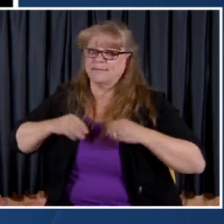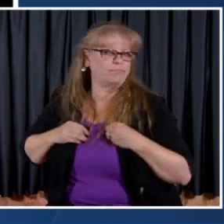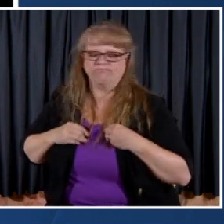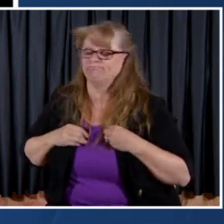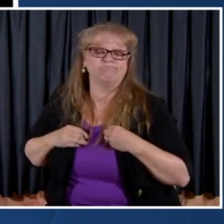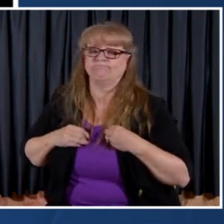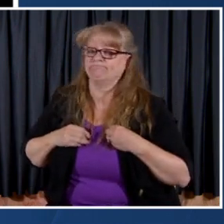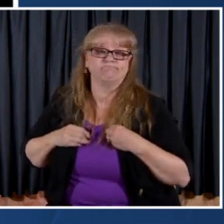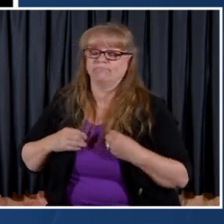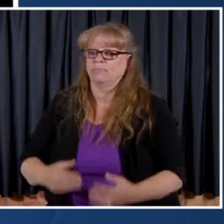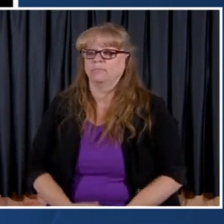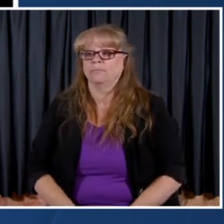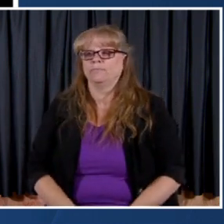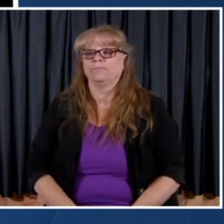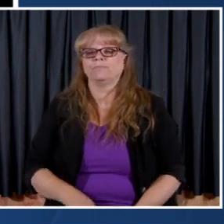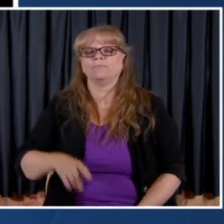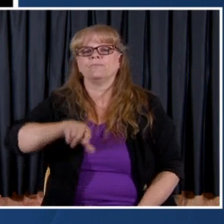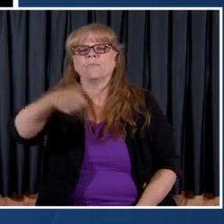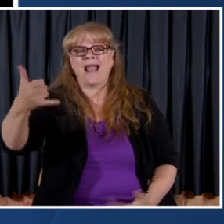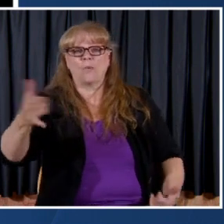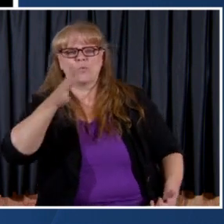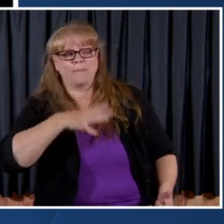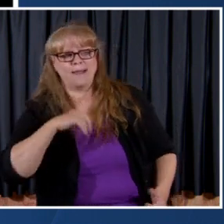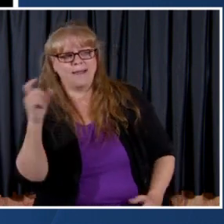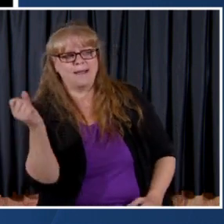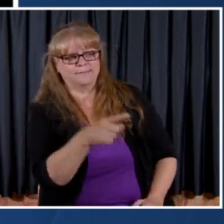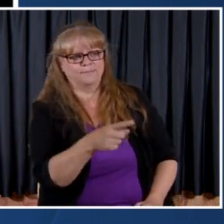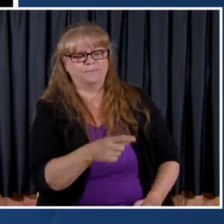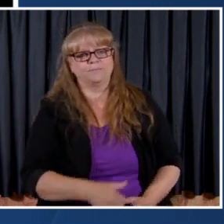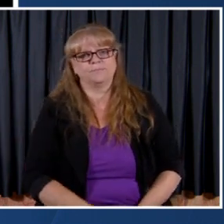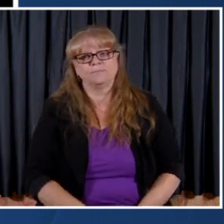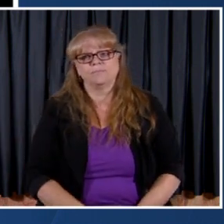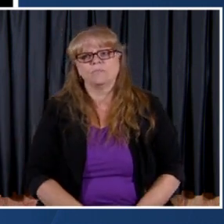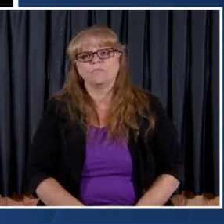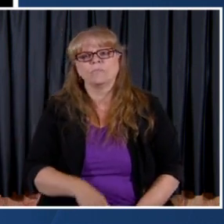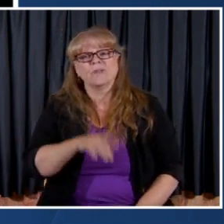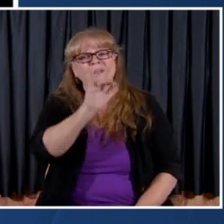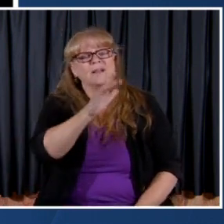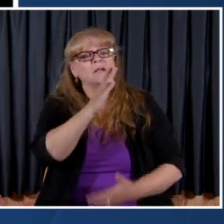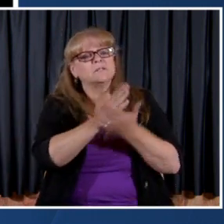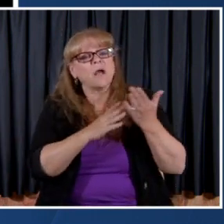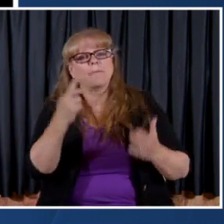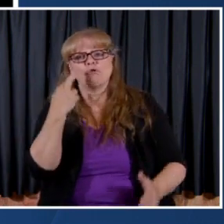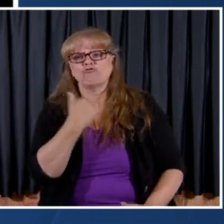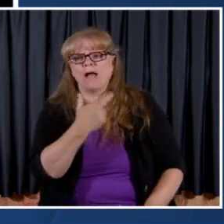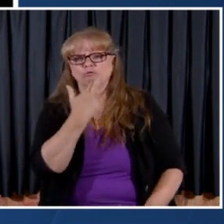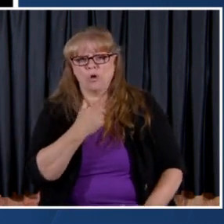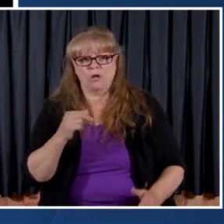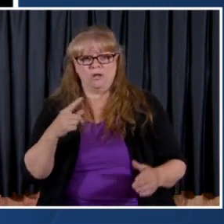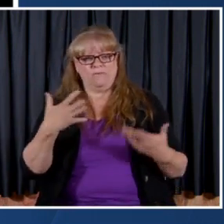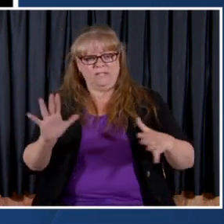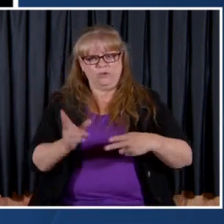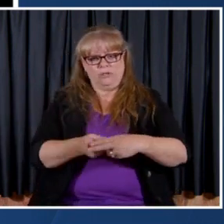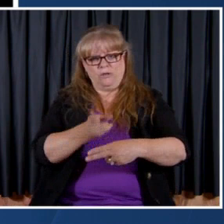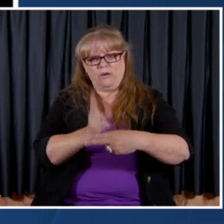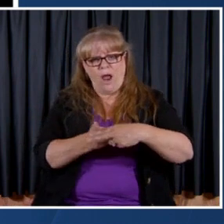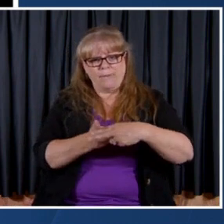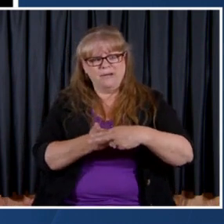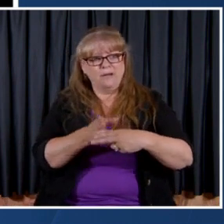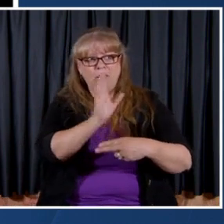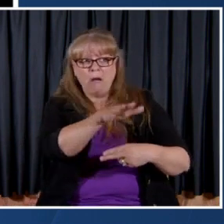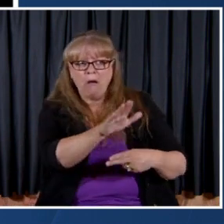So some restaurants are telling us that they are hearing they'll be allowed to open the weekend of June 14th. Is that true? And what needs to happen